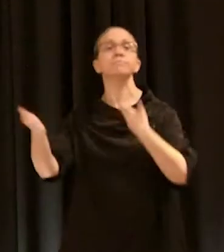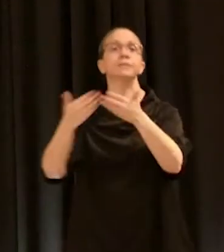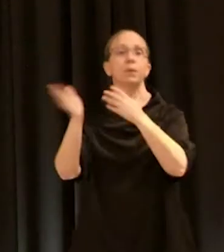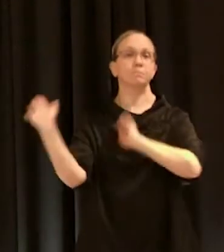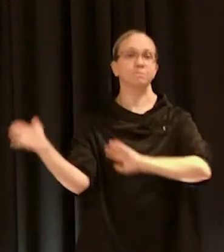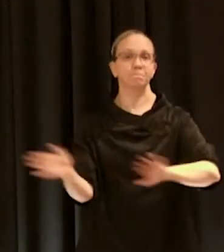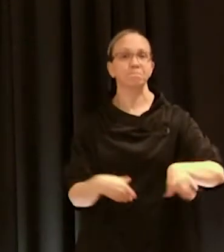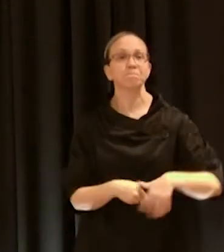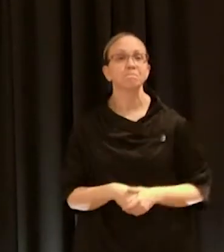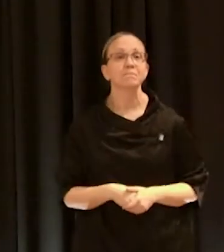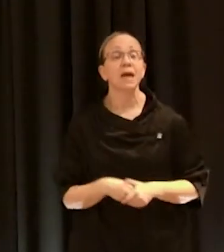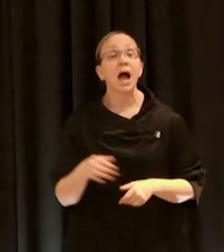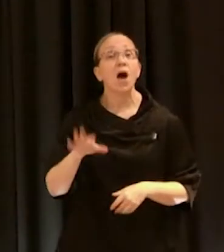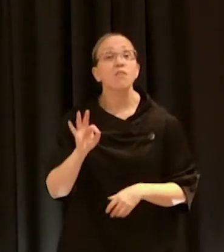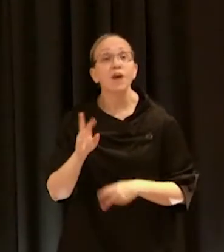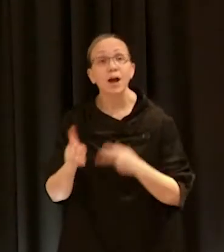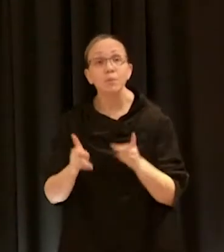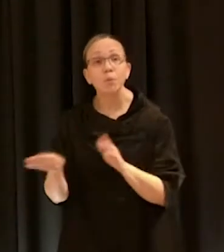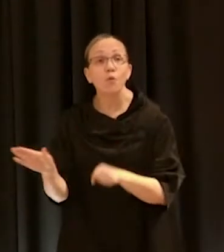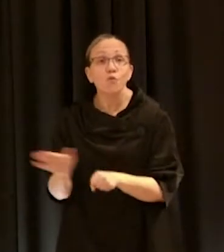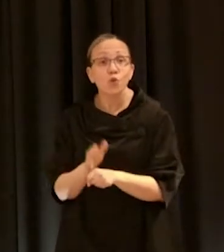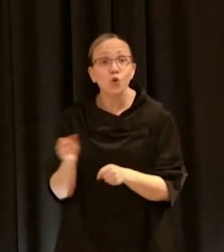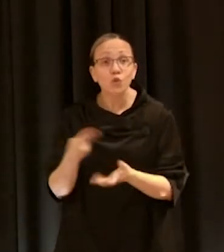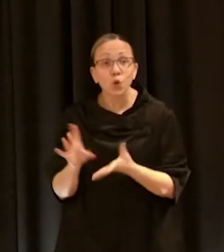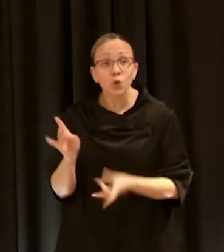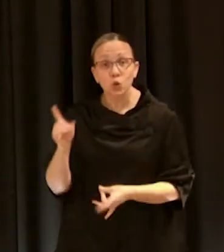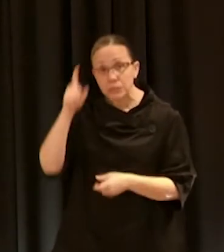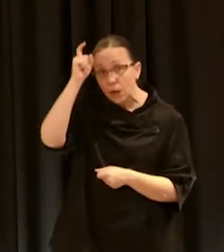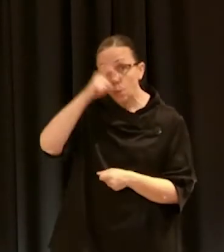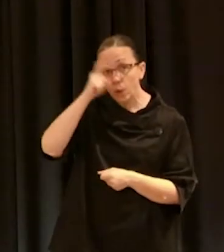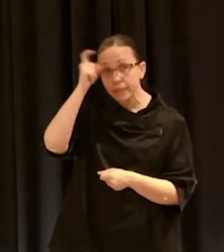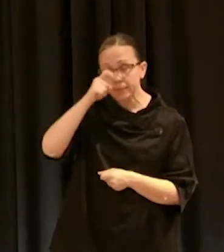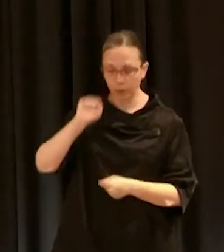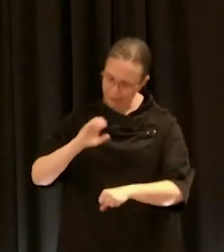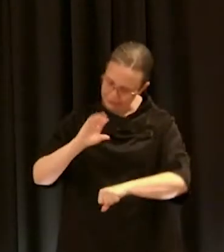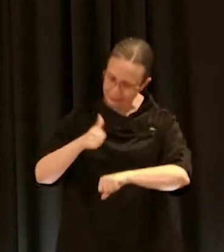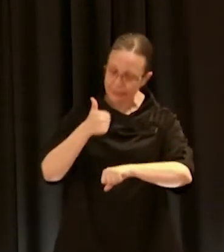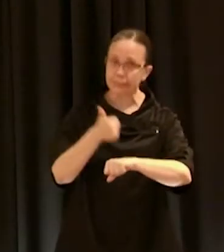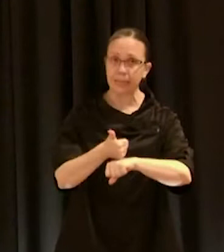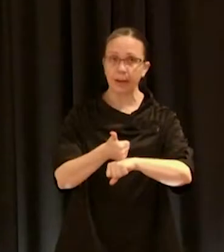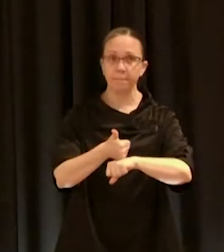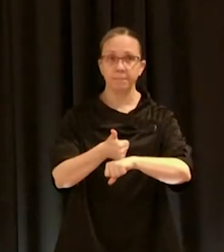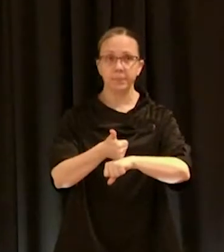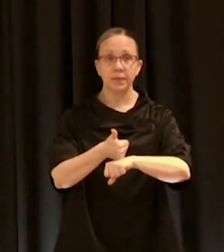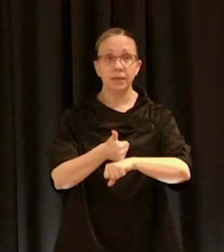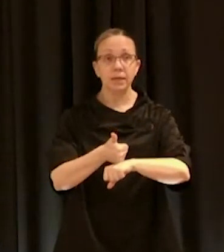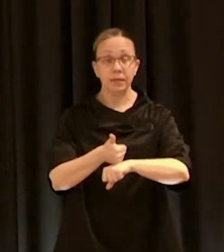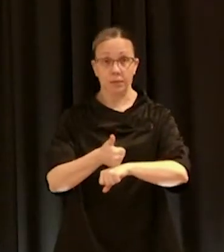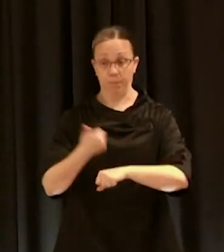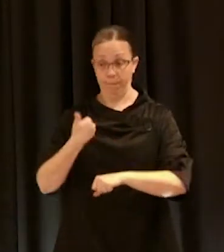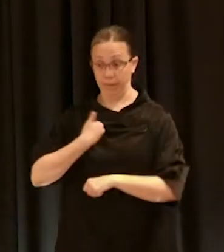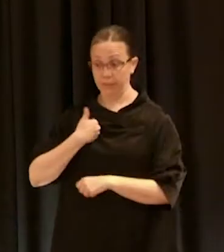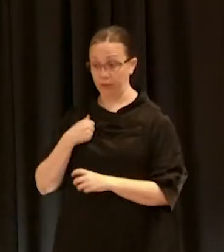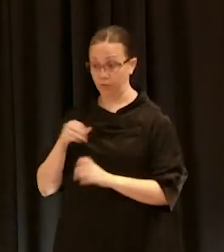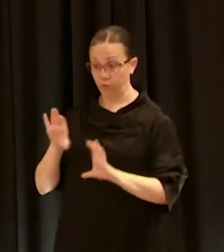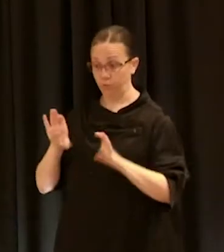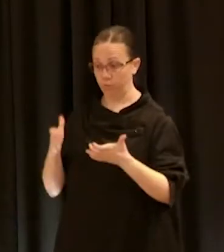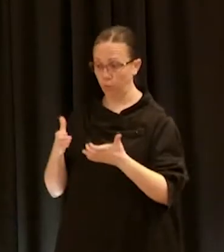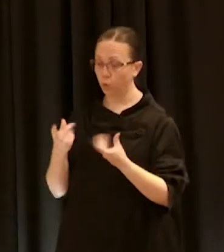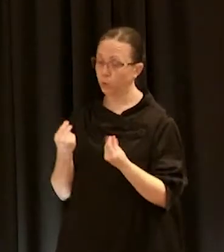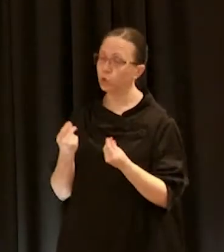Anyhow, find those full of the Holy Ghost and wisdom who we can appoint over this business. So we will give ourselves to